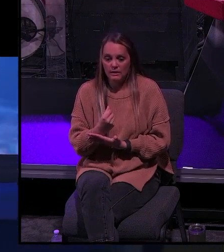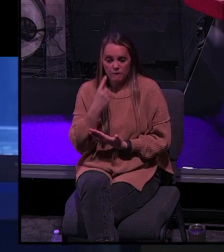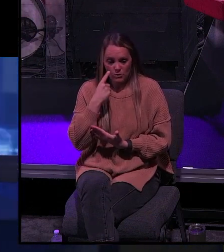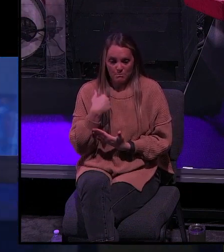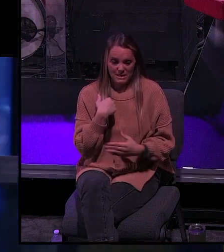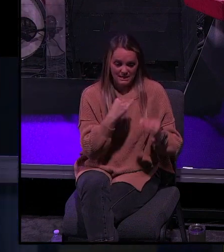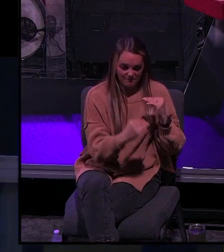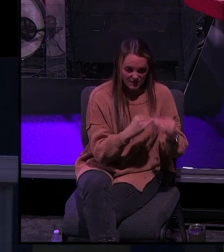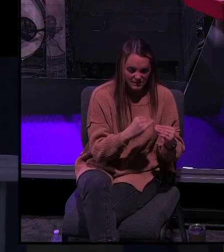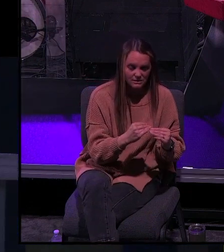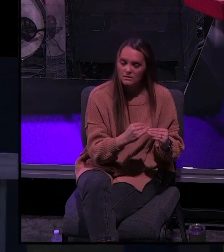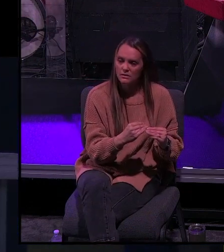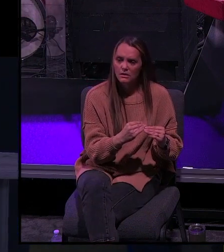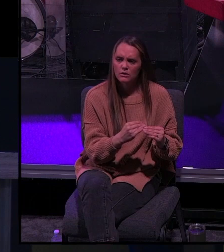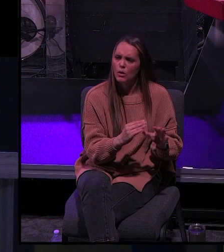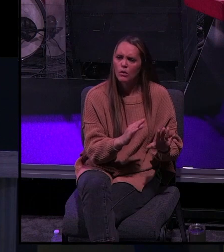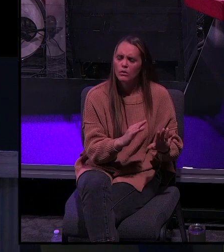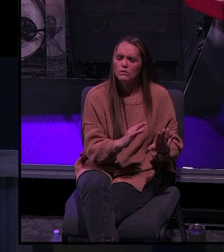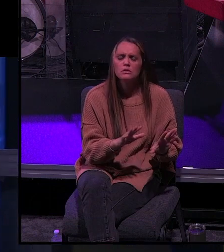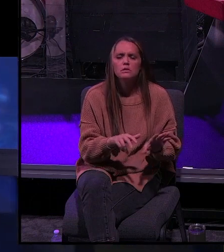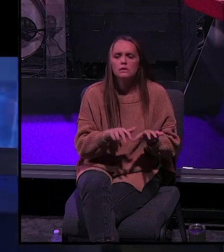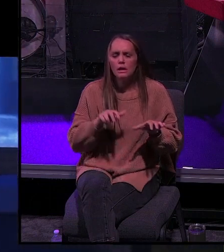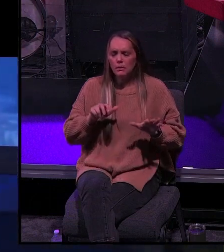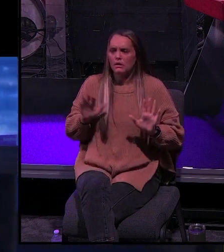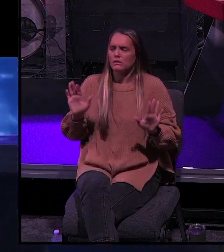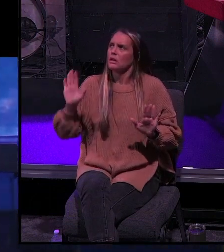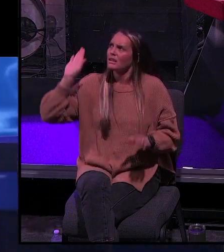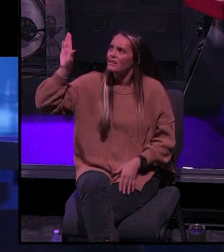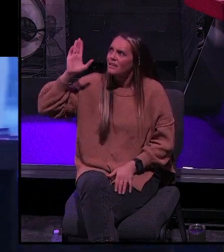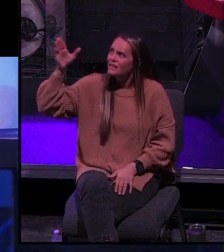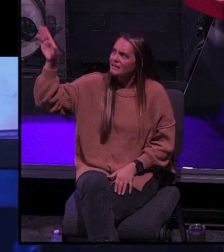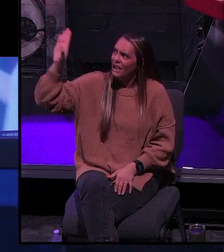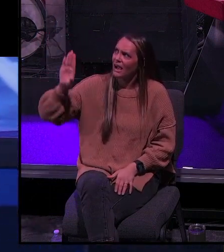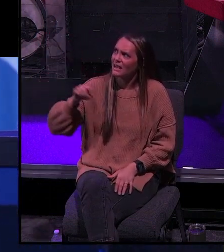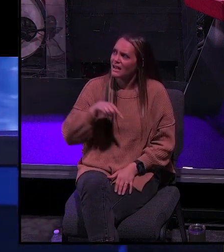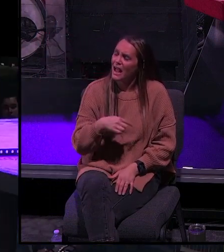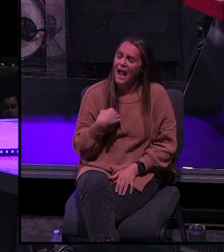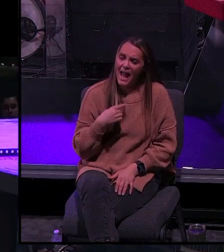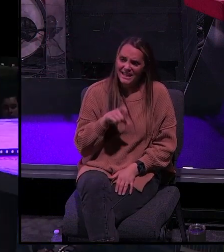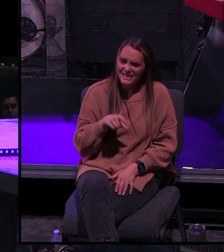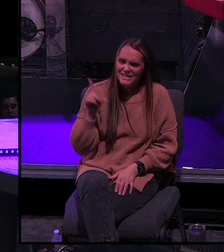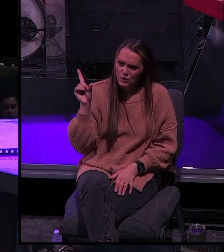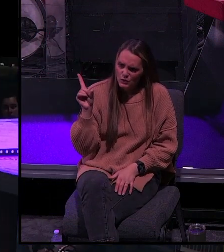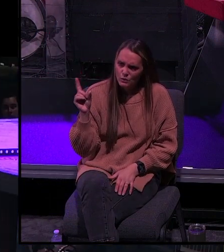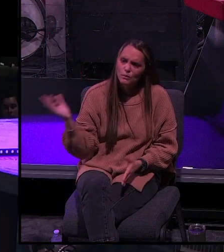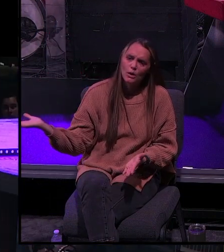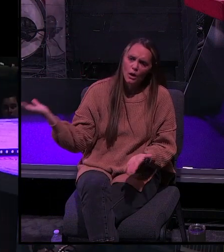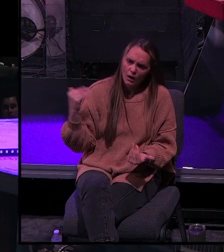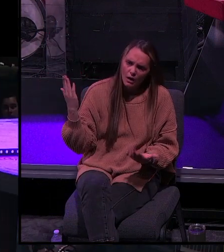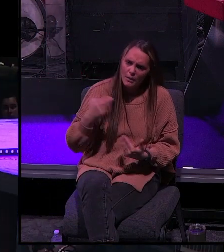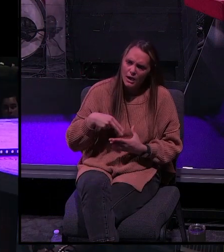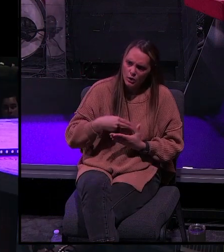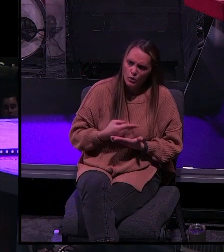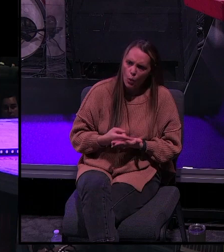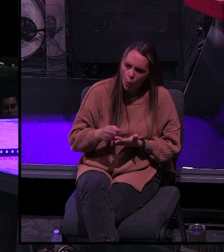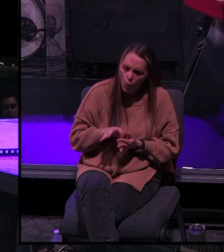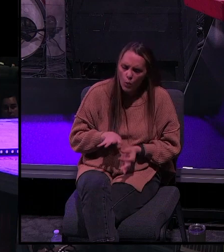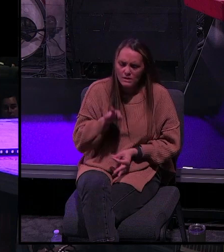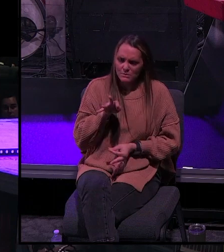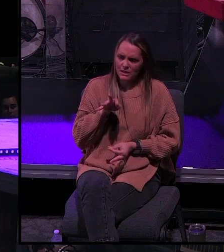opportunity for me to step back and say, oh, God, okay, God, you're exposing a place in my life where I need you. Come, Holy Spirit, come and